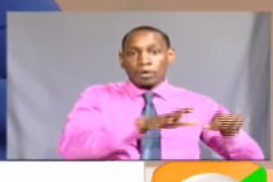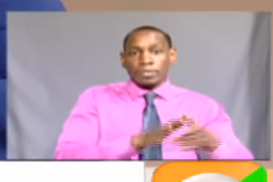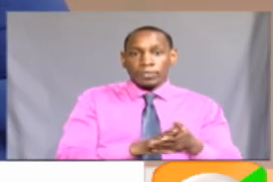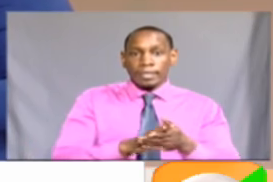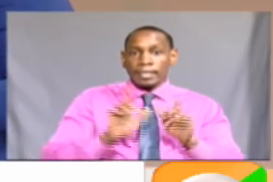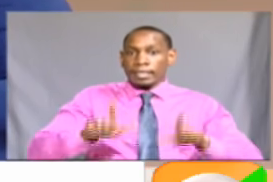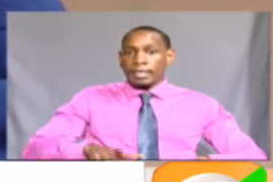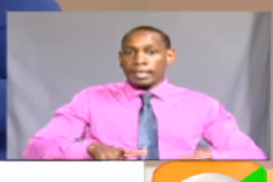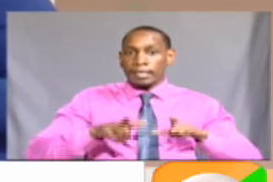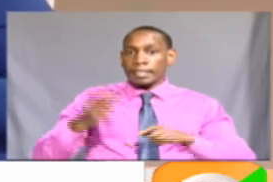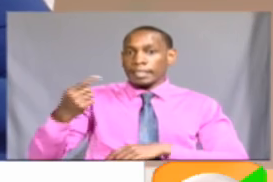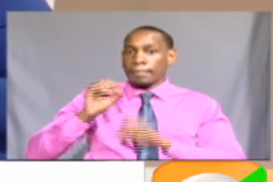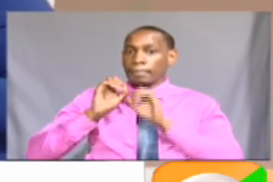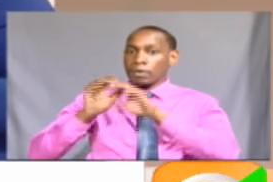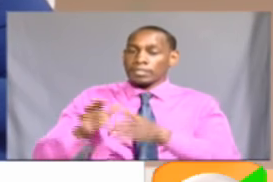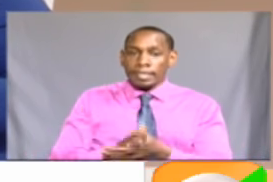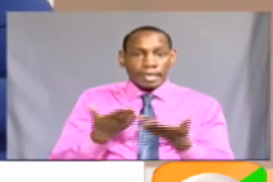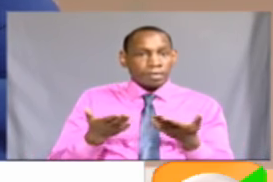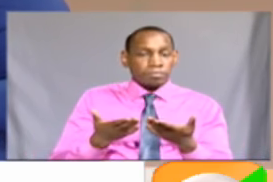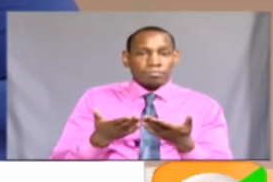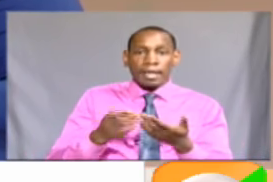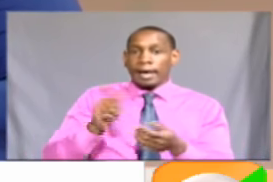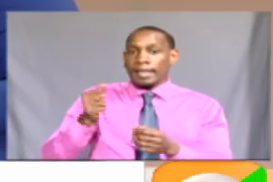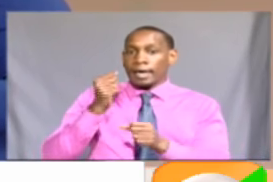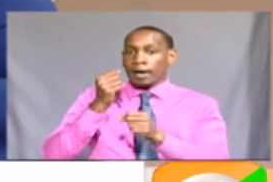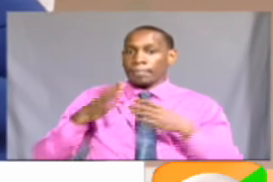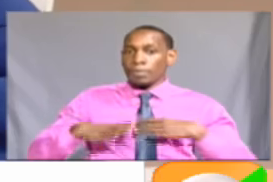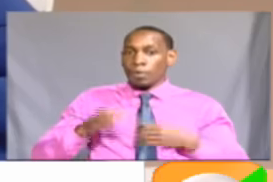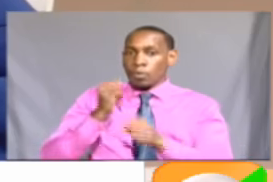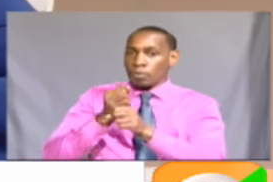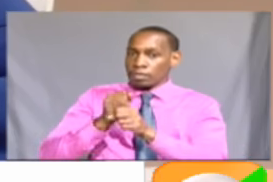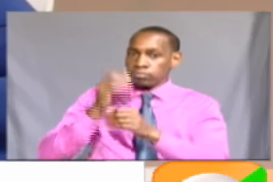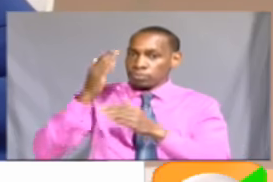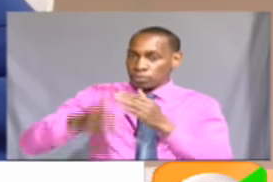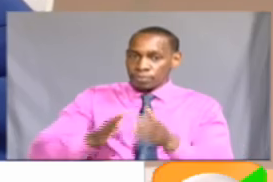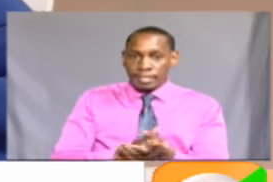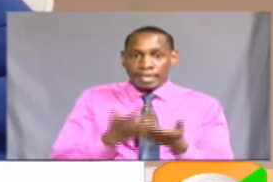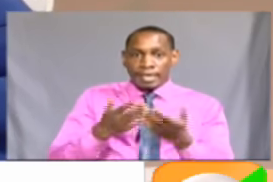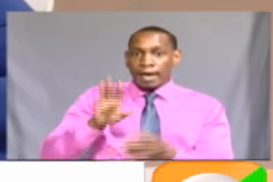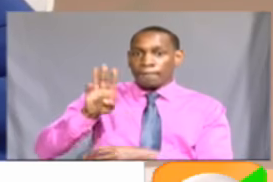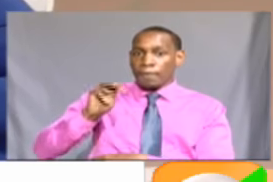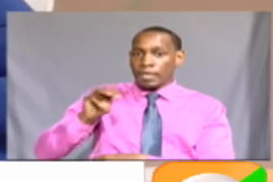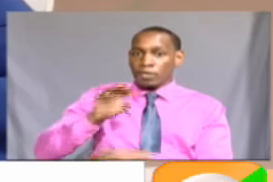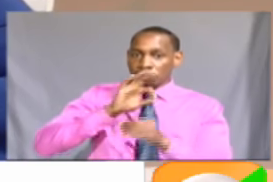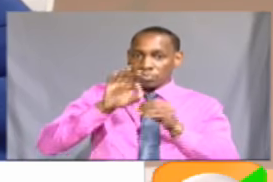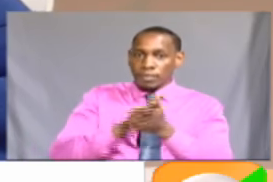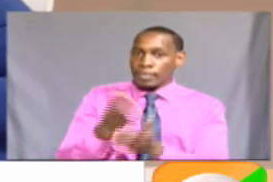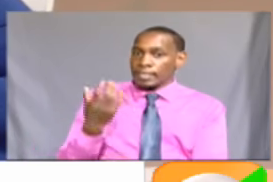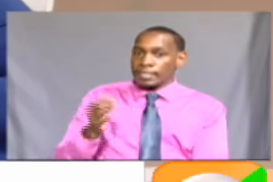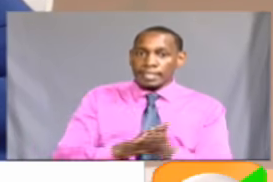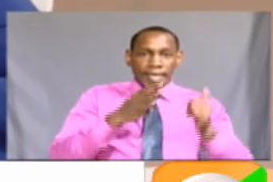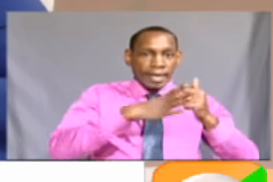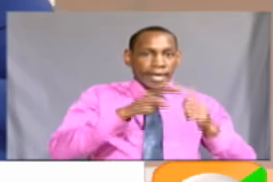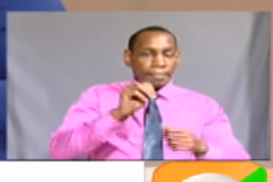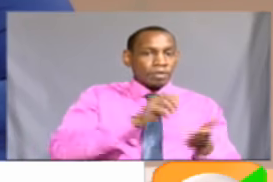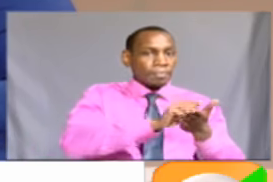and livelihood and having to be laid off. And then we hear about this 4 million shillings in tea and snacks and the 9 million in